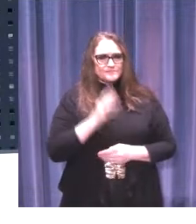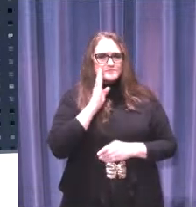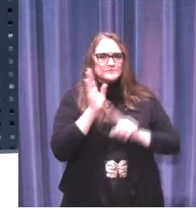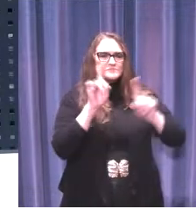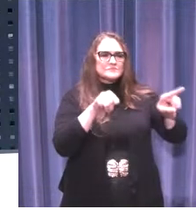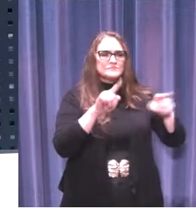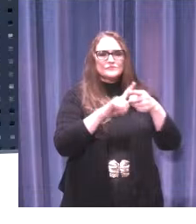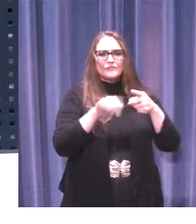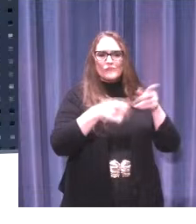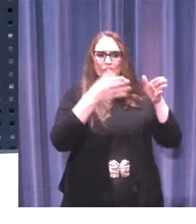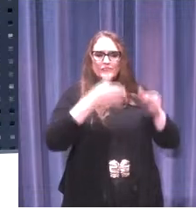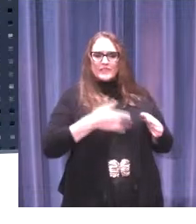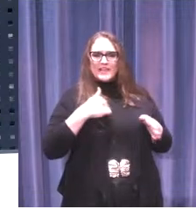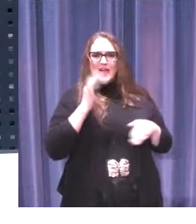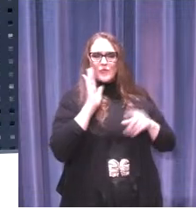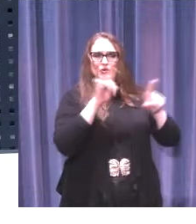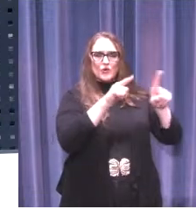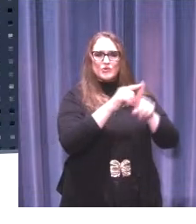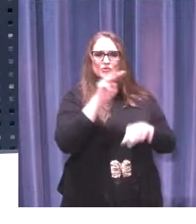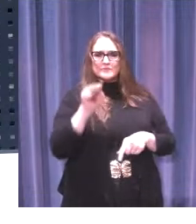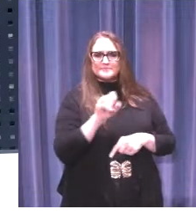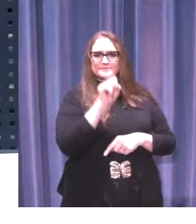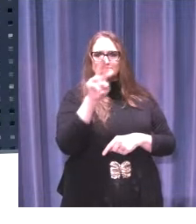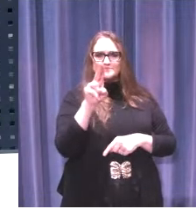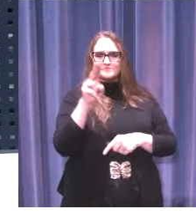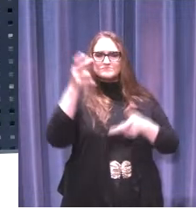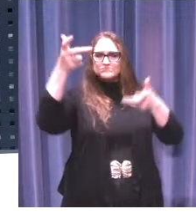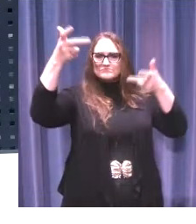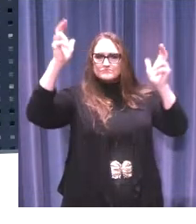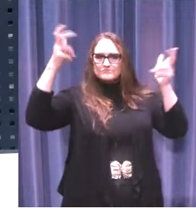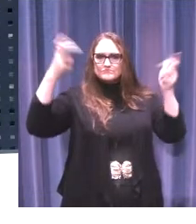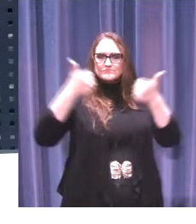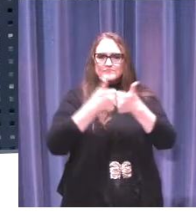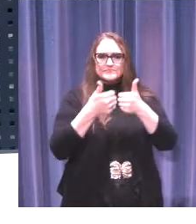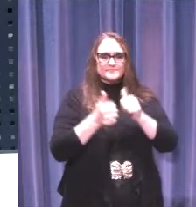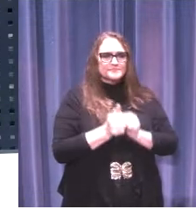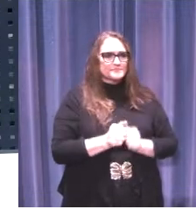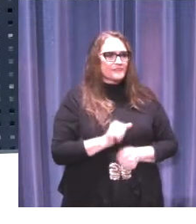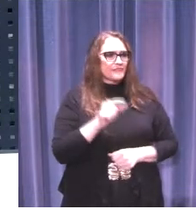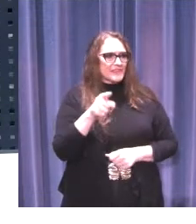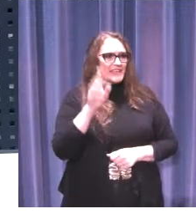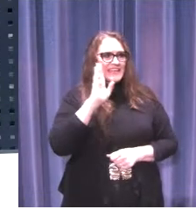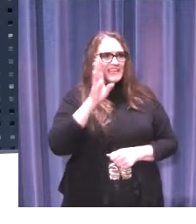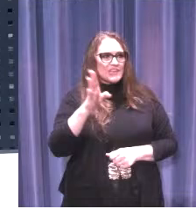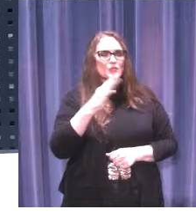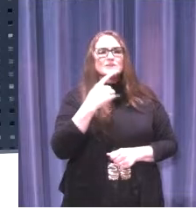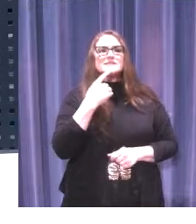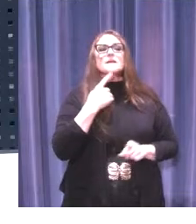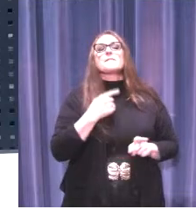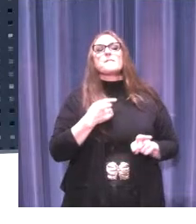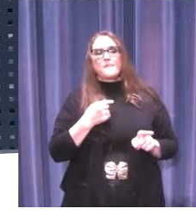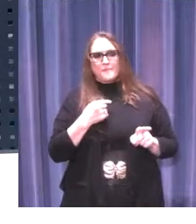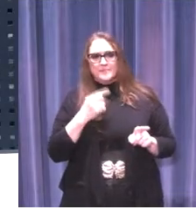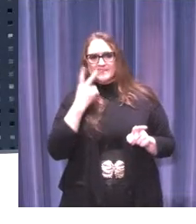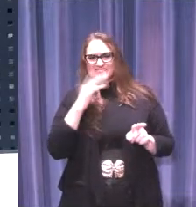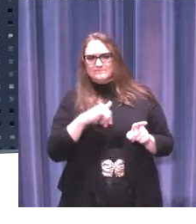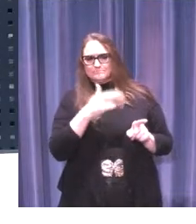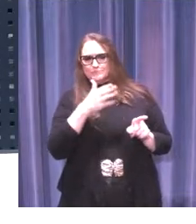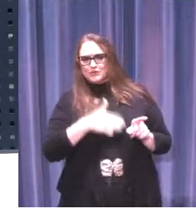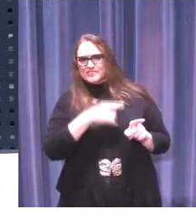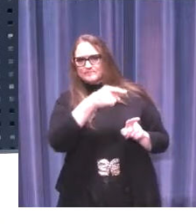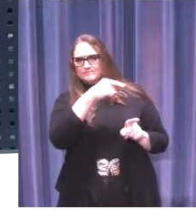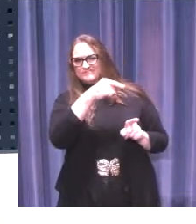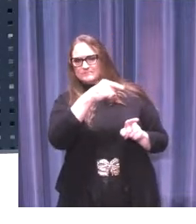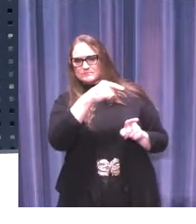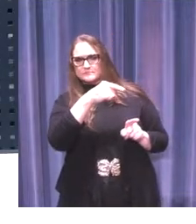there's a person I would go to Michigan State basketball games with, and he would say to me, you see that person right